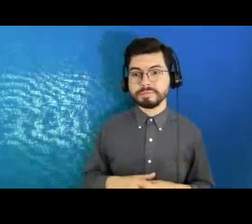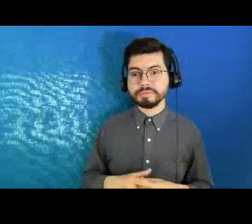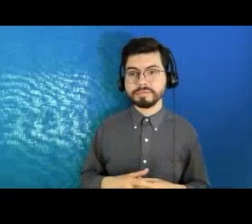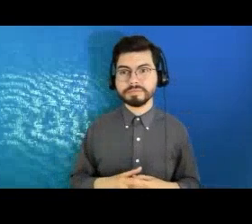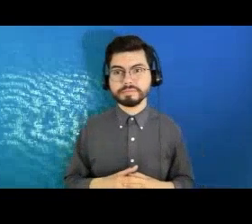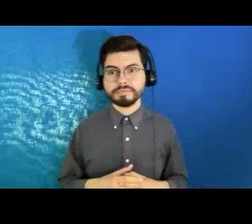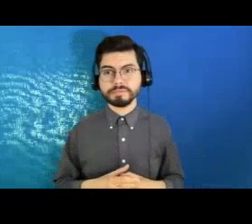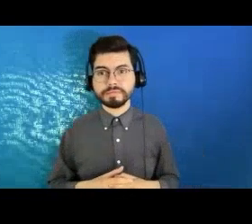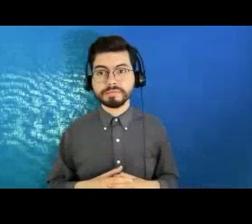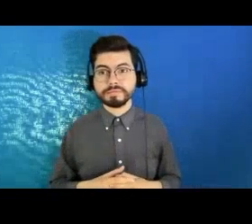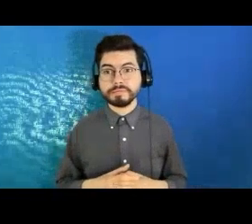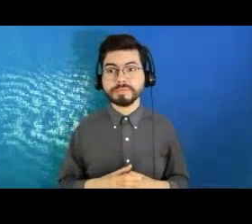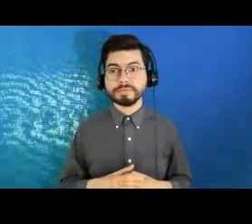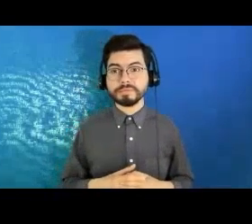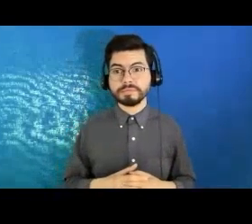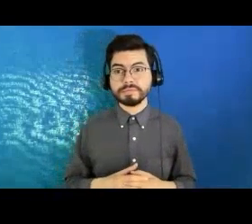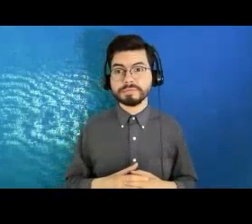Oh,